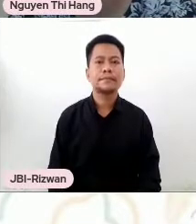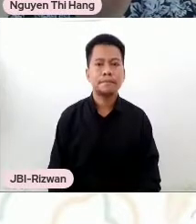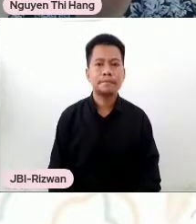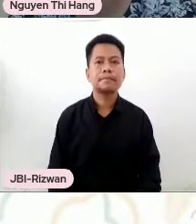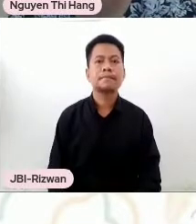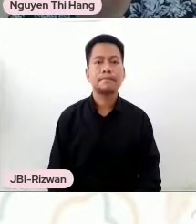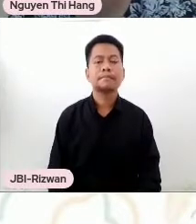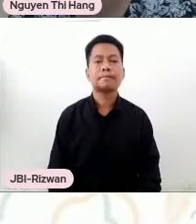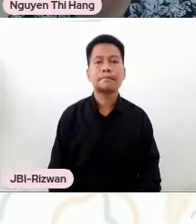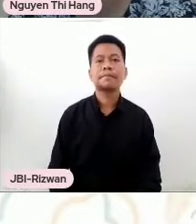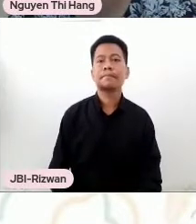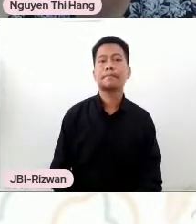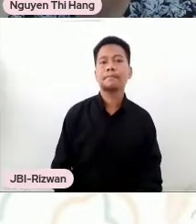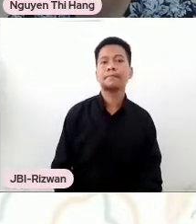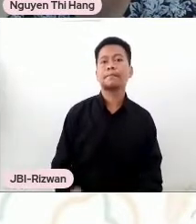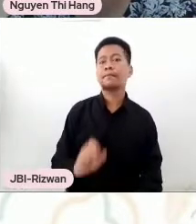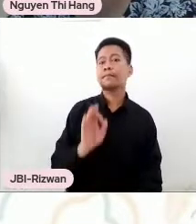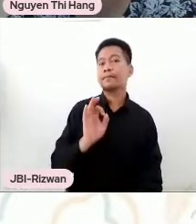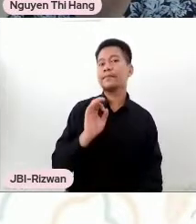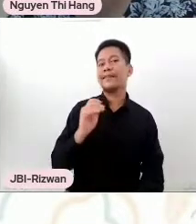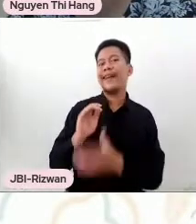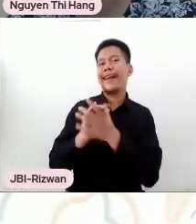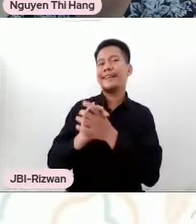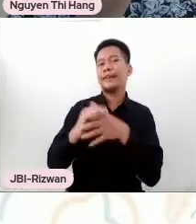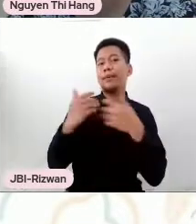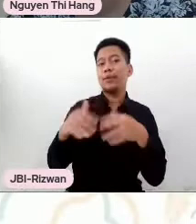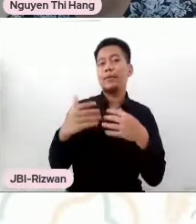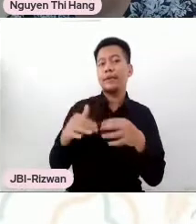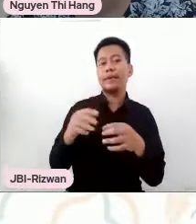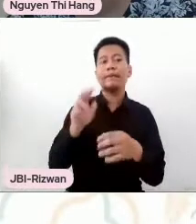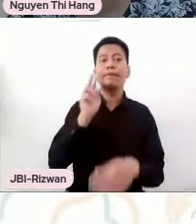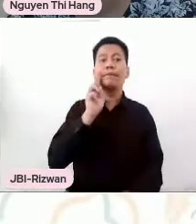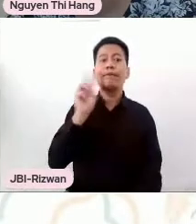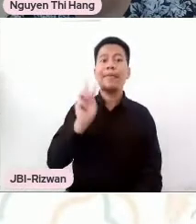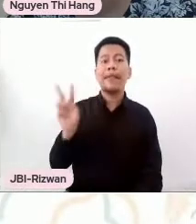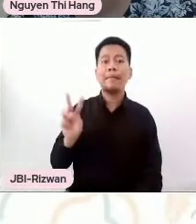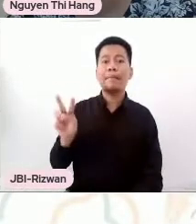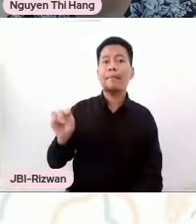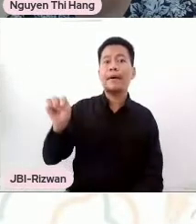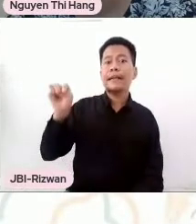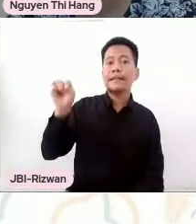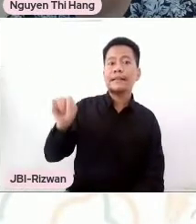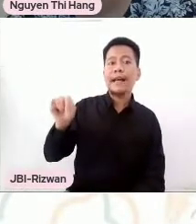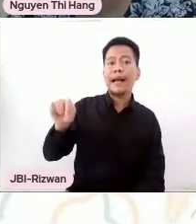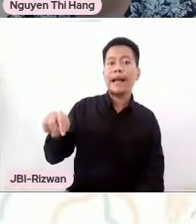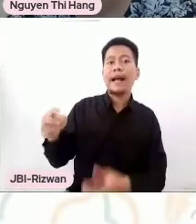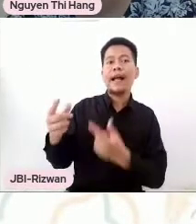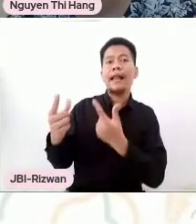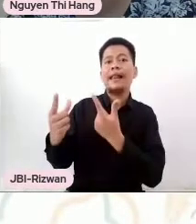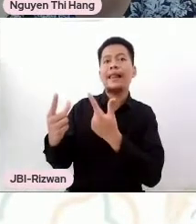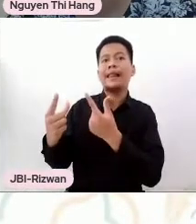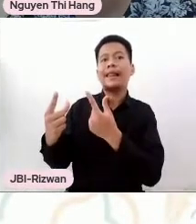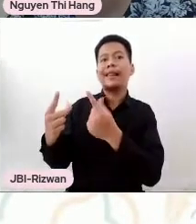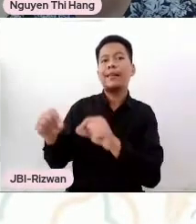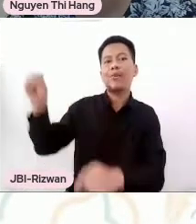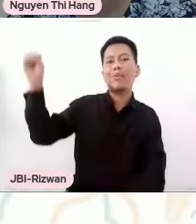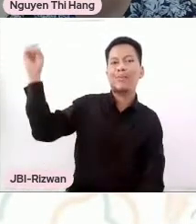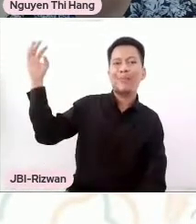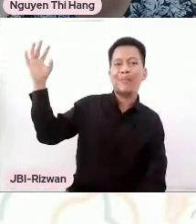Okay. Baik, sahabat luar biasa, di Vietnam ini sekarang sedang libur musim panas ya.